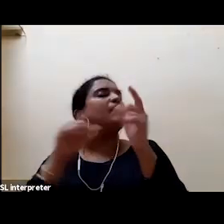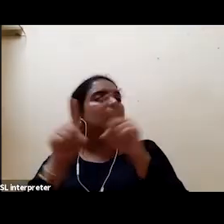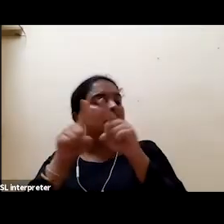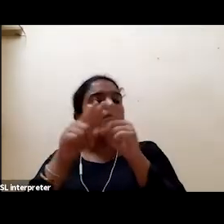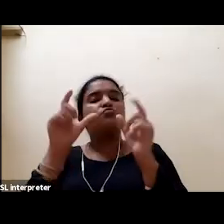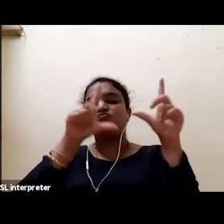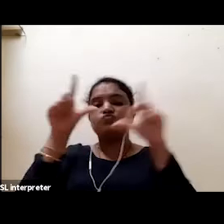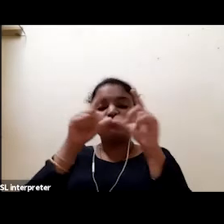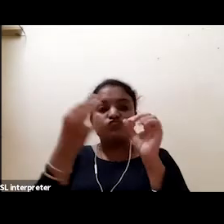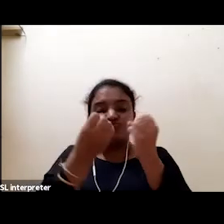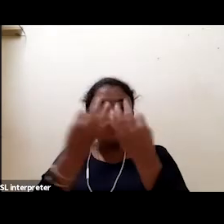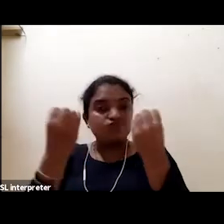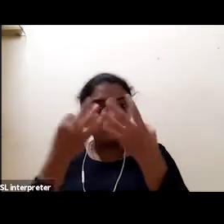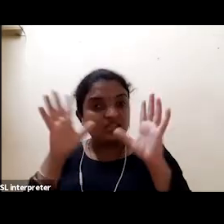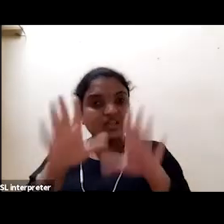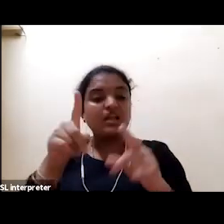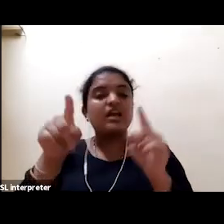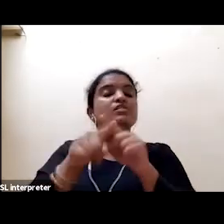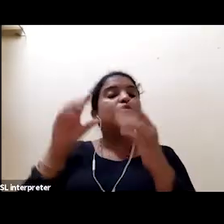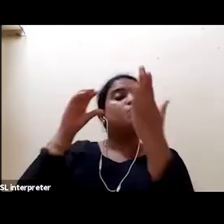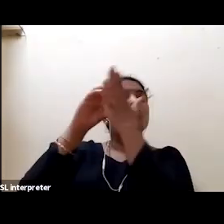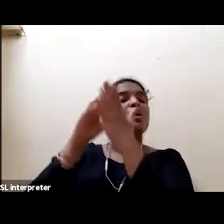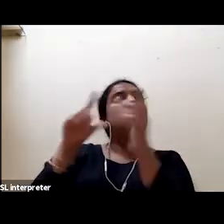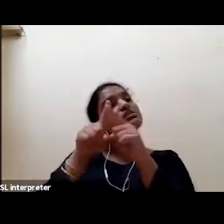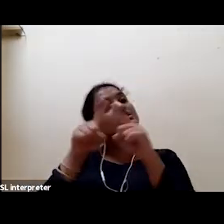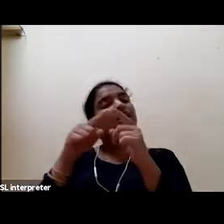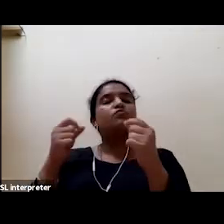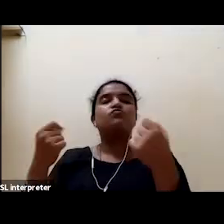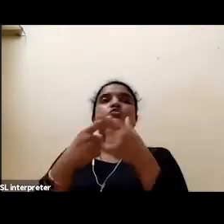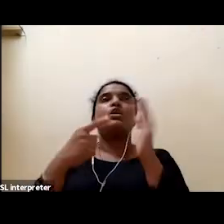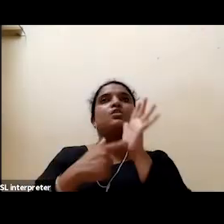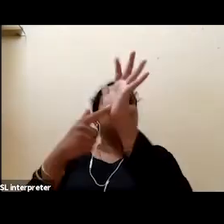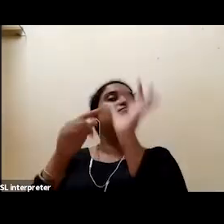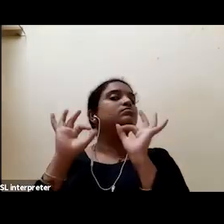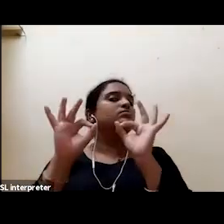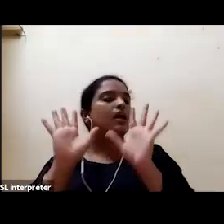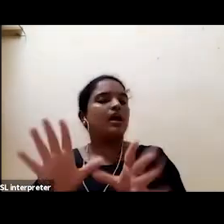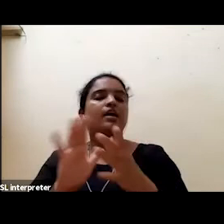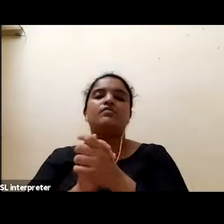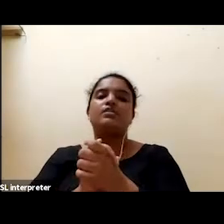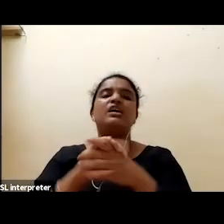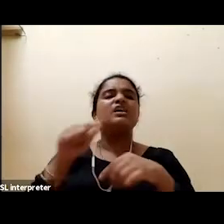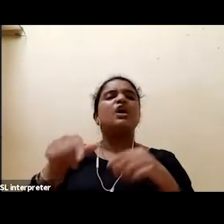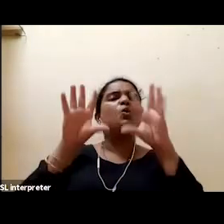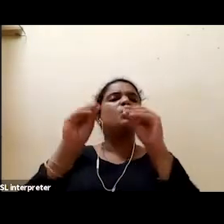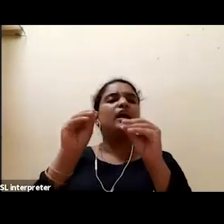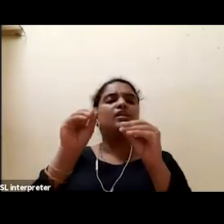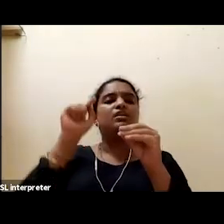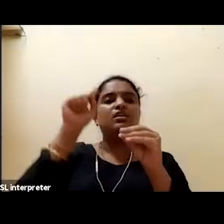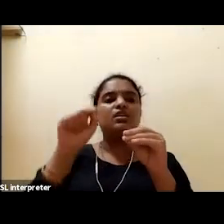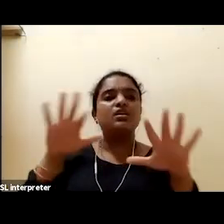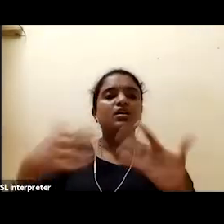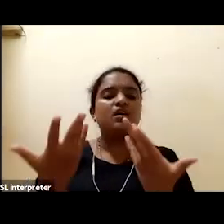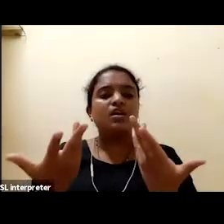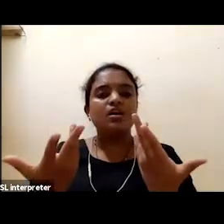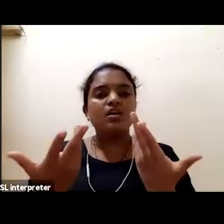all, and even those kind of posts do very well. So what do you write in these 10 posts? So I learned this from